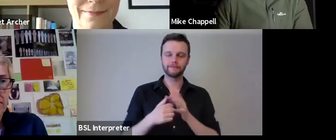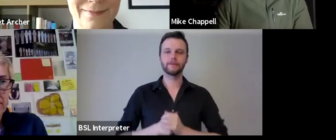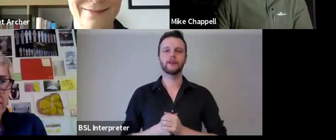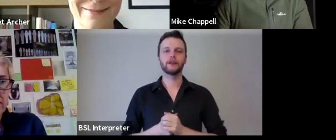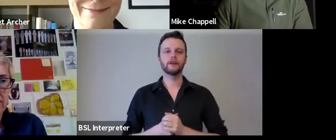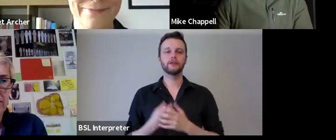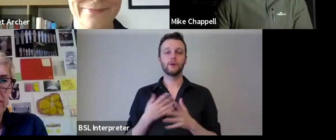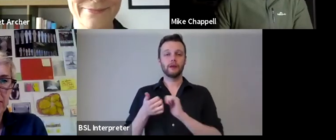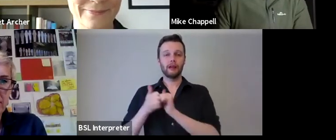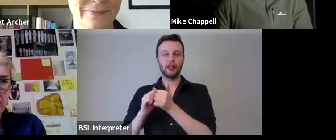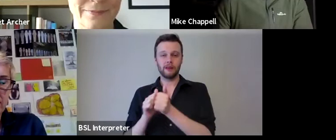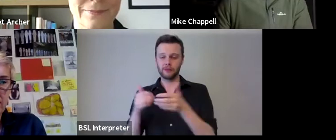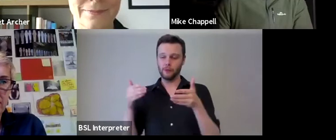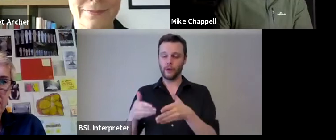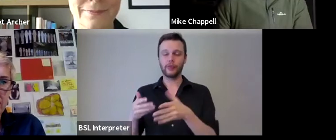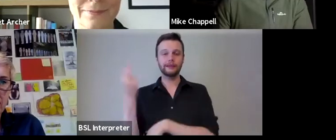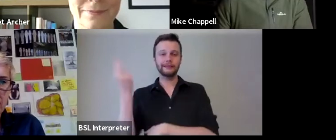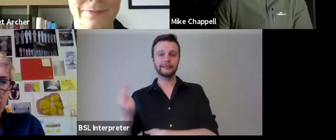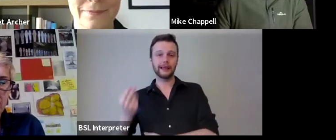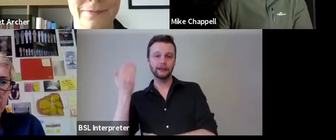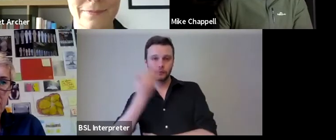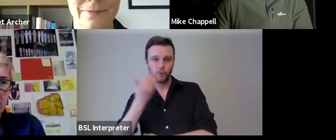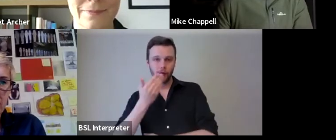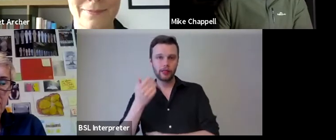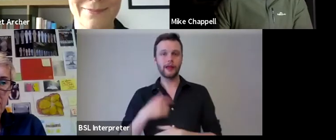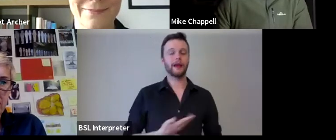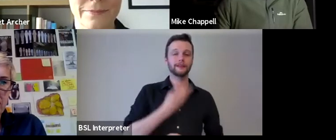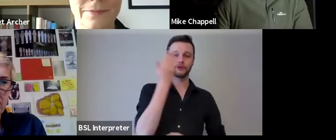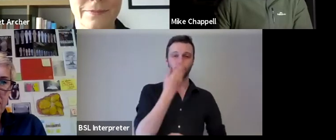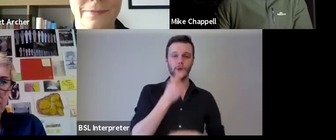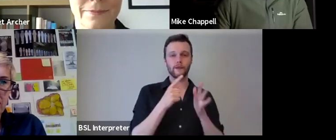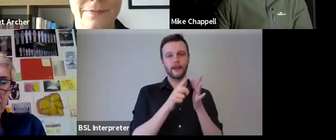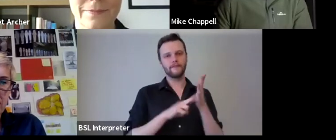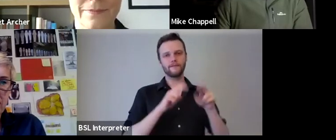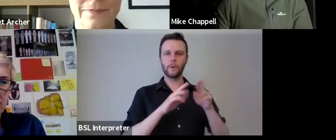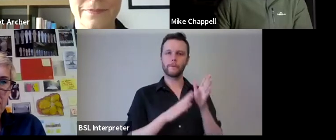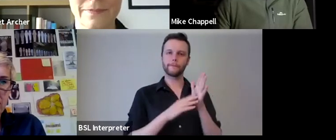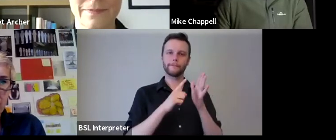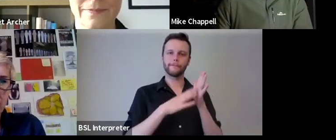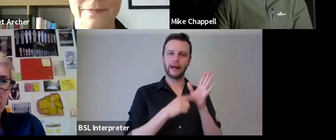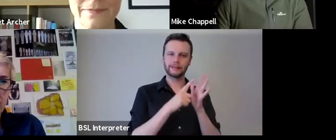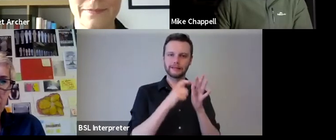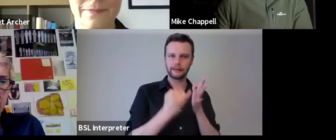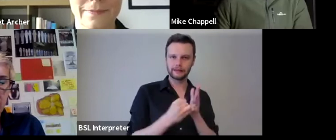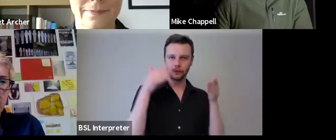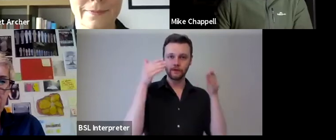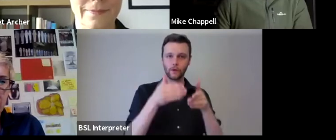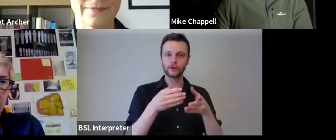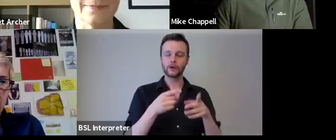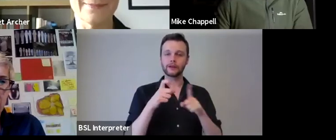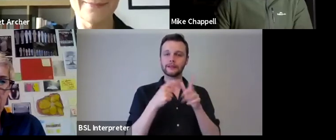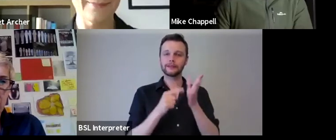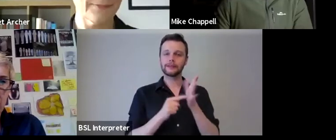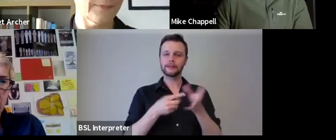put, it's a collaboration between a design school and a world-class school of informatics, where the study and the flow of data is all part of how